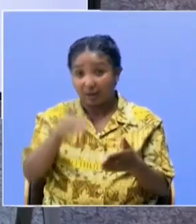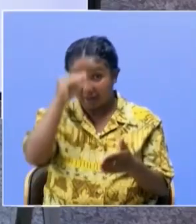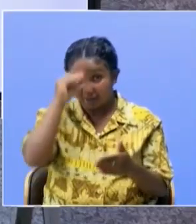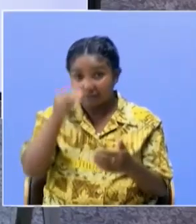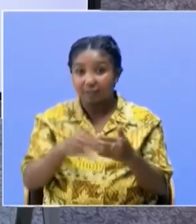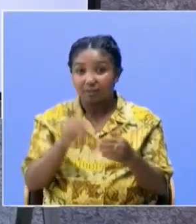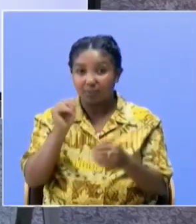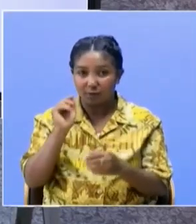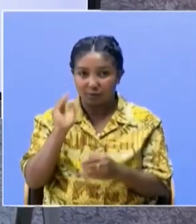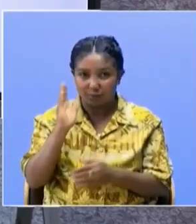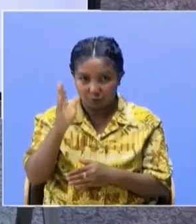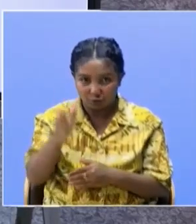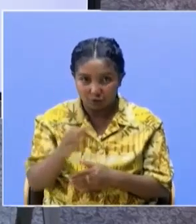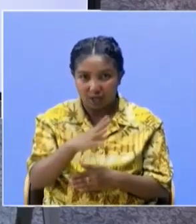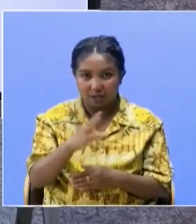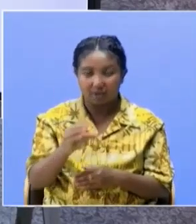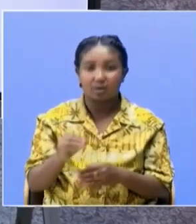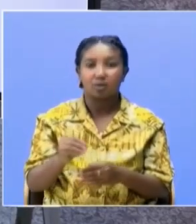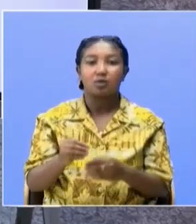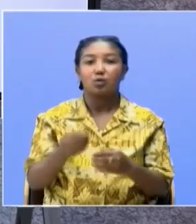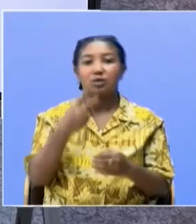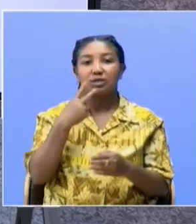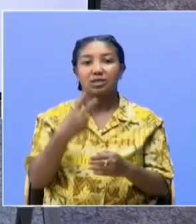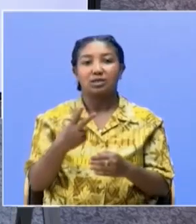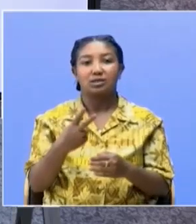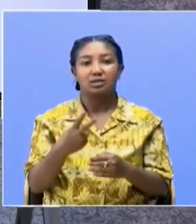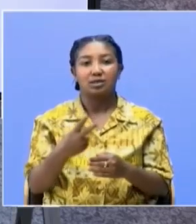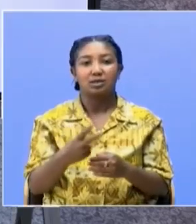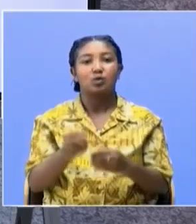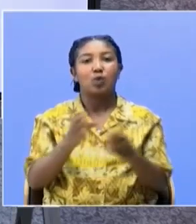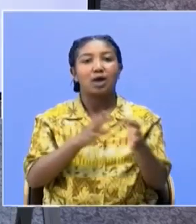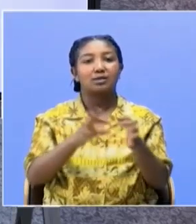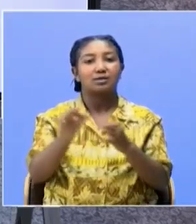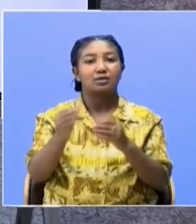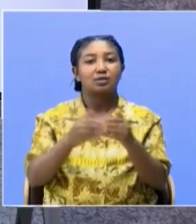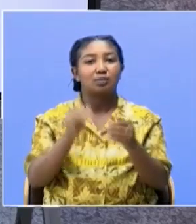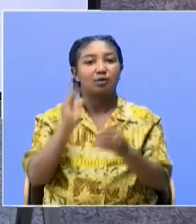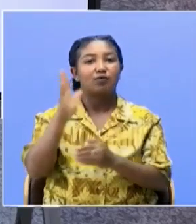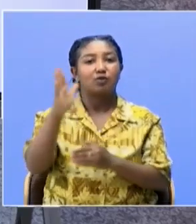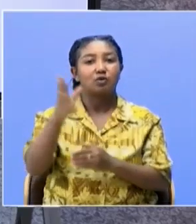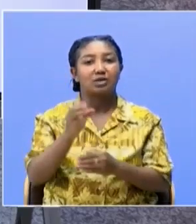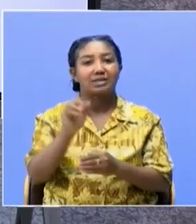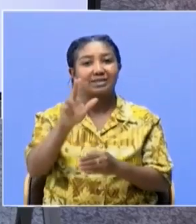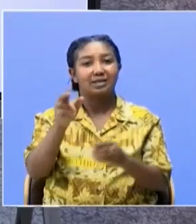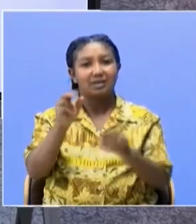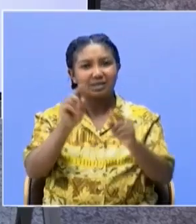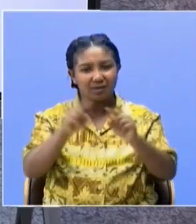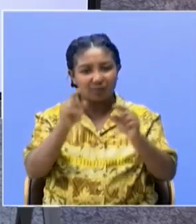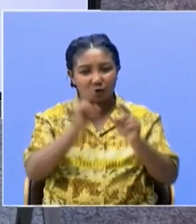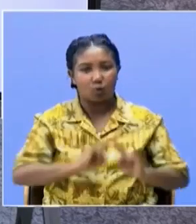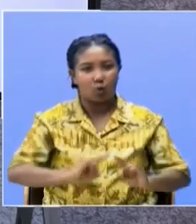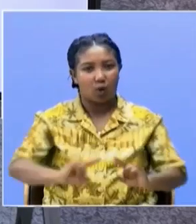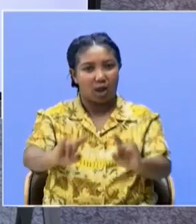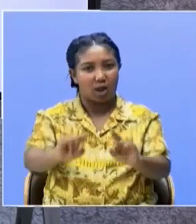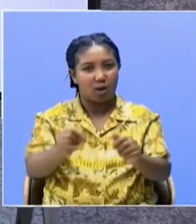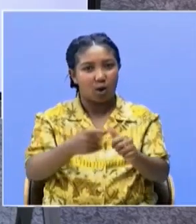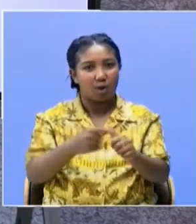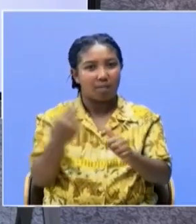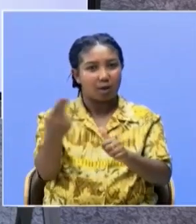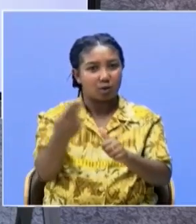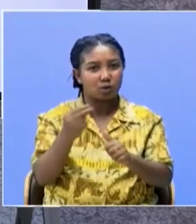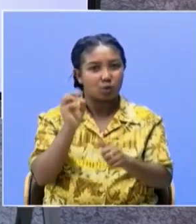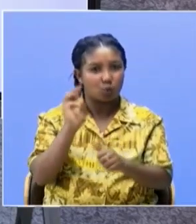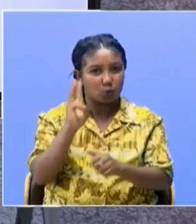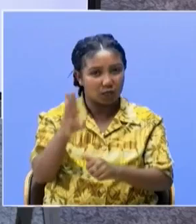simple future, and we see that we express simple future in 3 different ways. One is by using